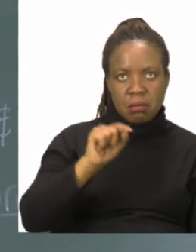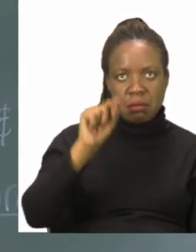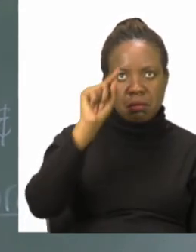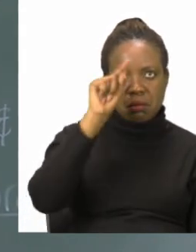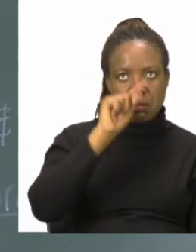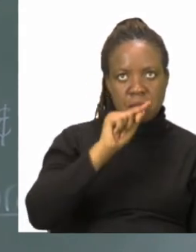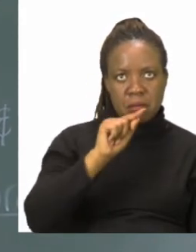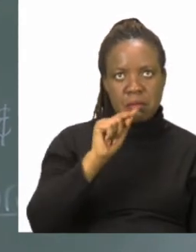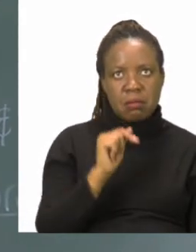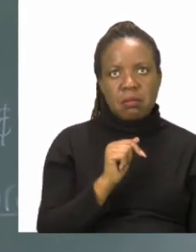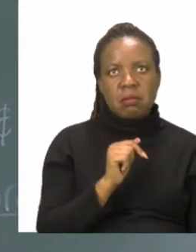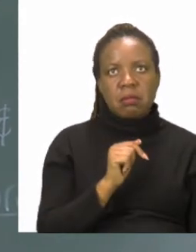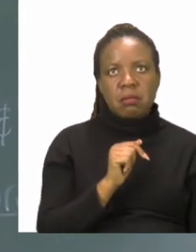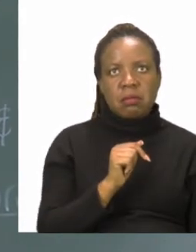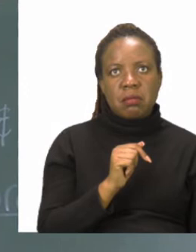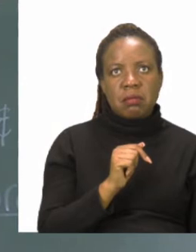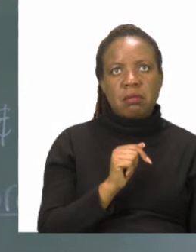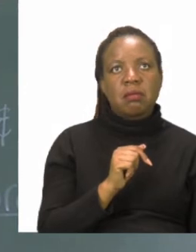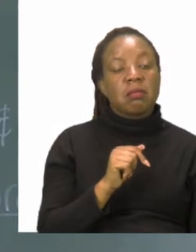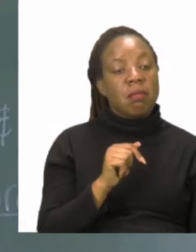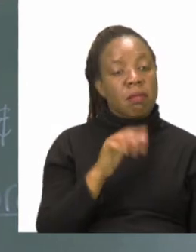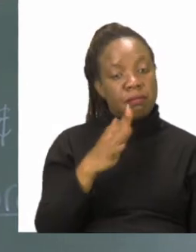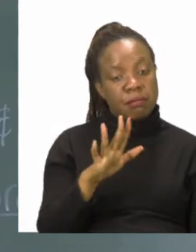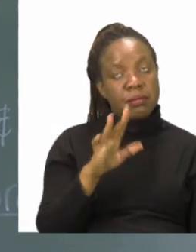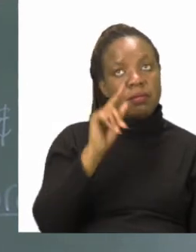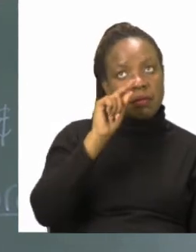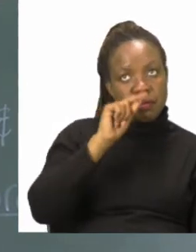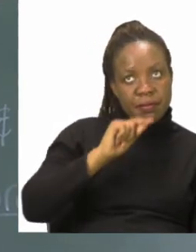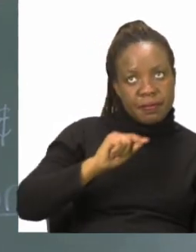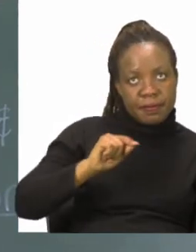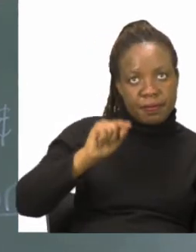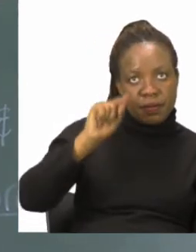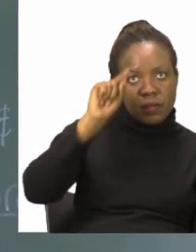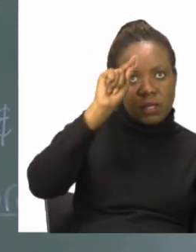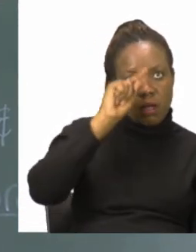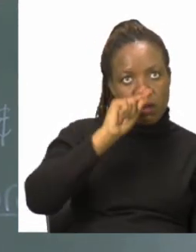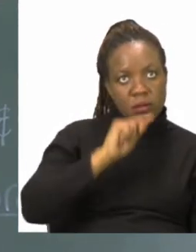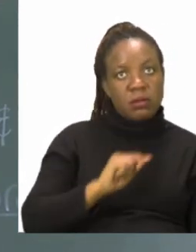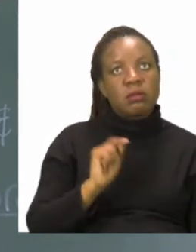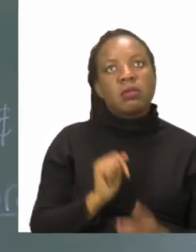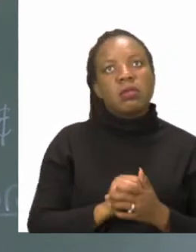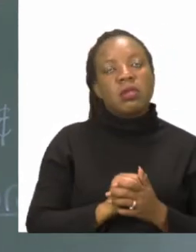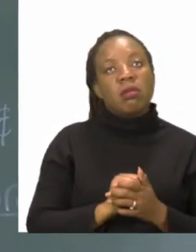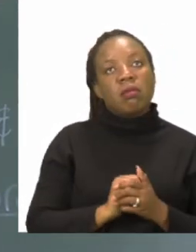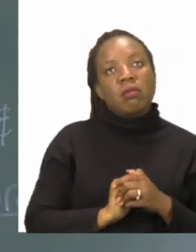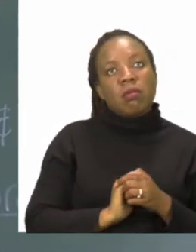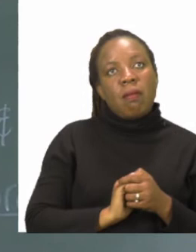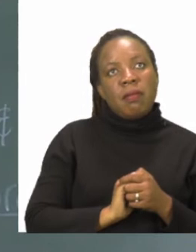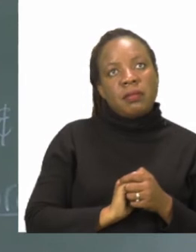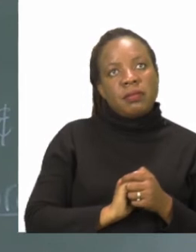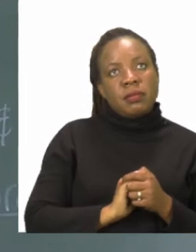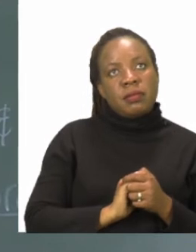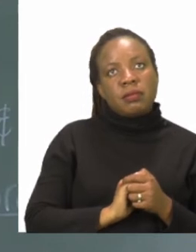found the word, you must then circle the word to show that you have found it. Now,